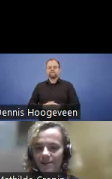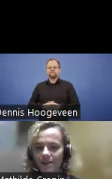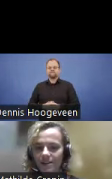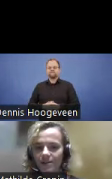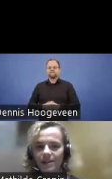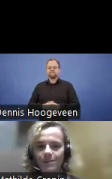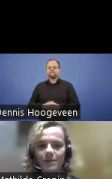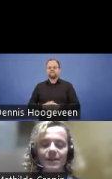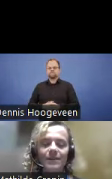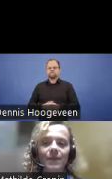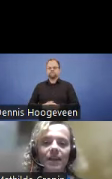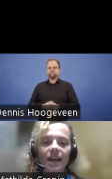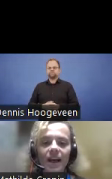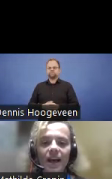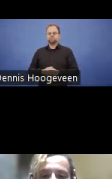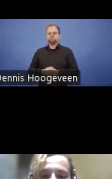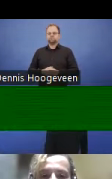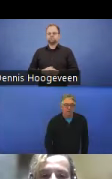Thank you. Okay, no, that's perfect.